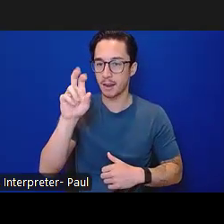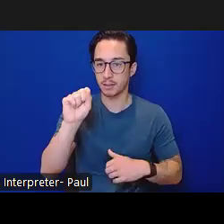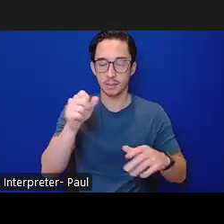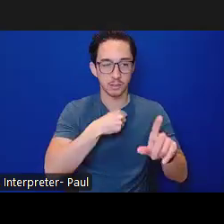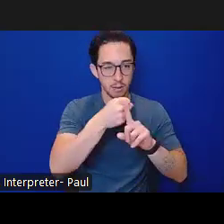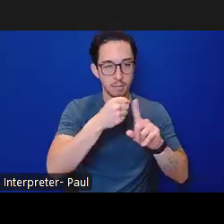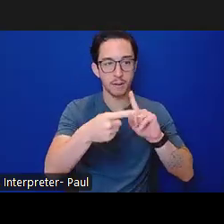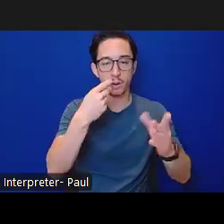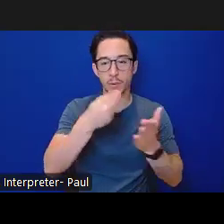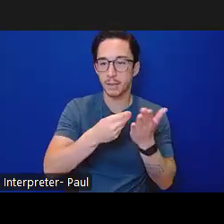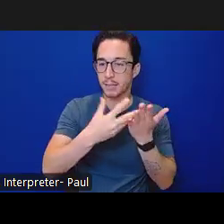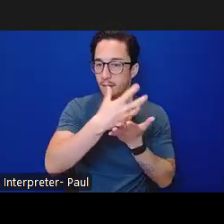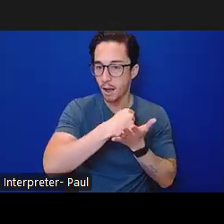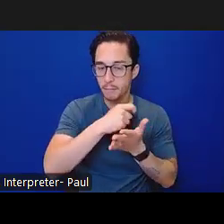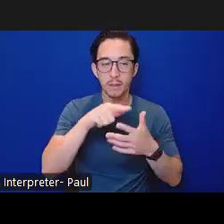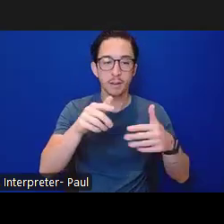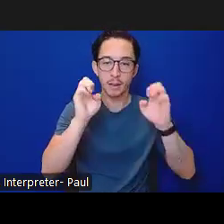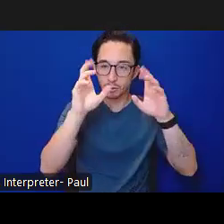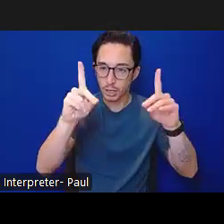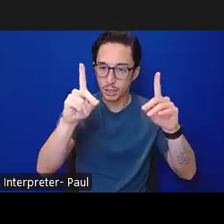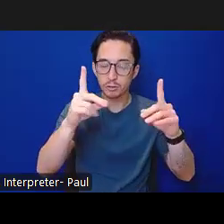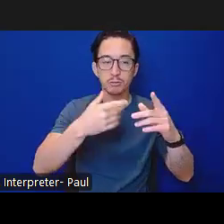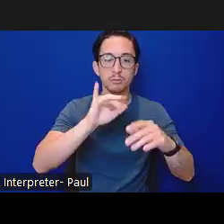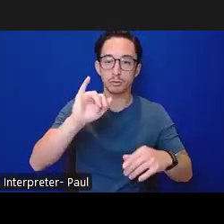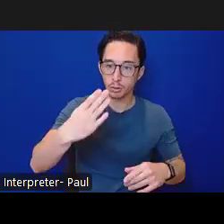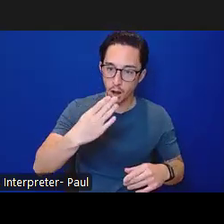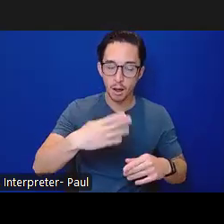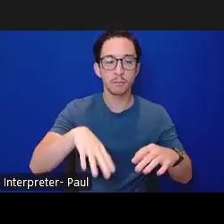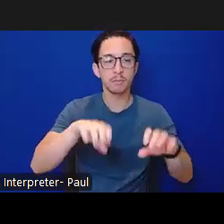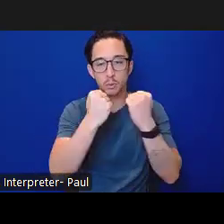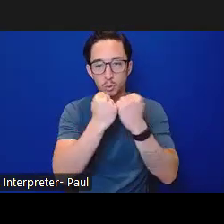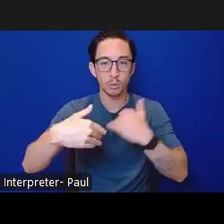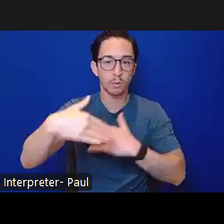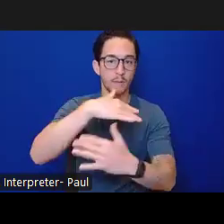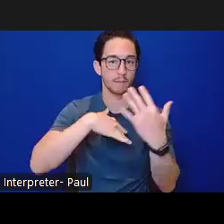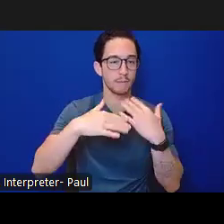and education, occupation, and social environment.